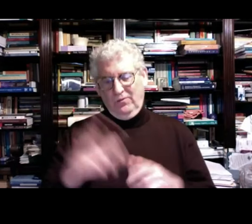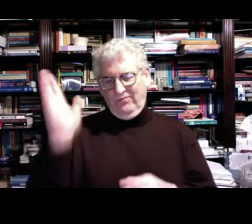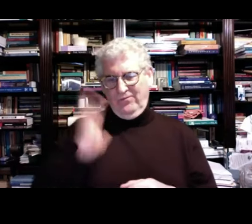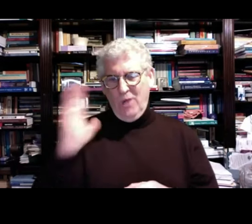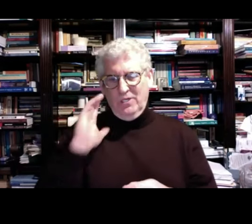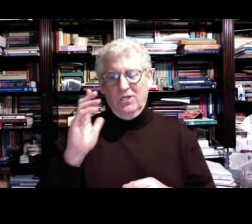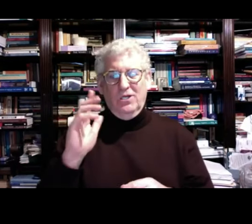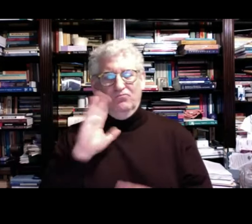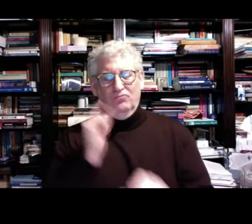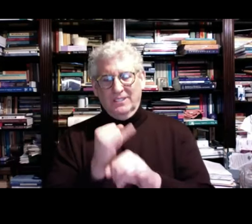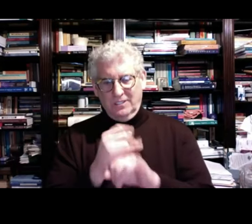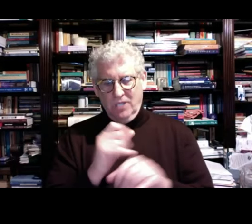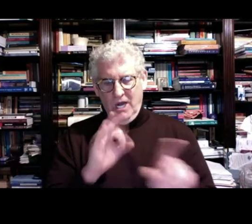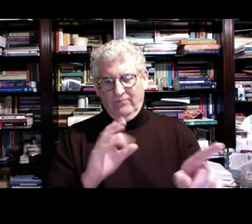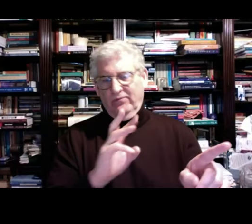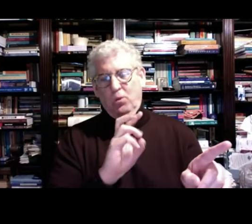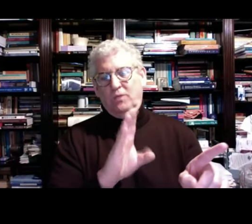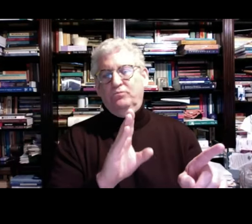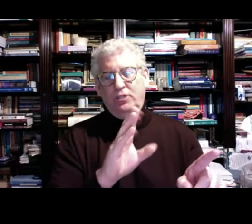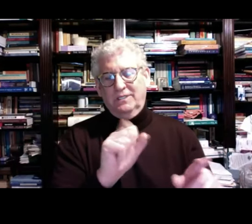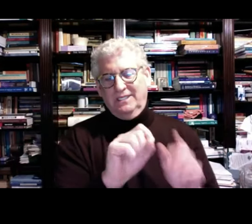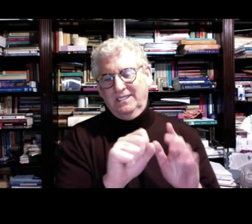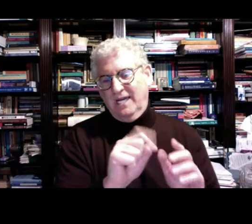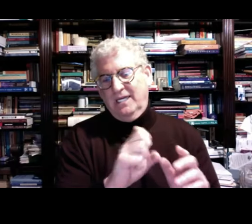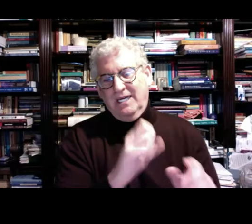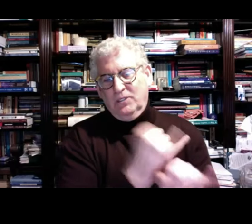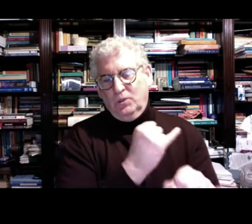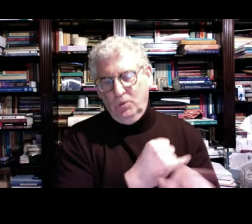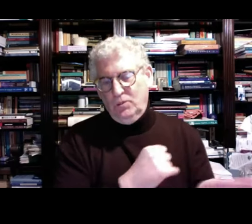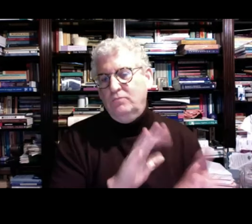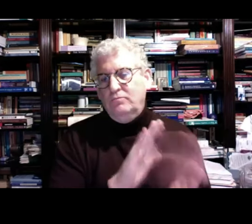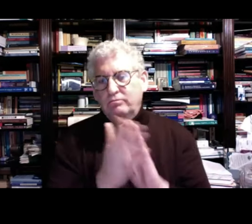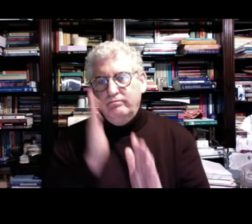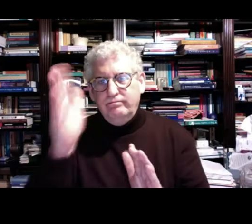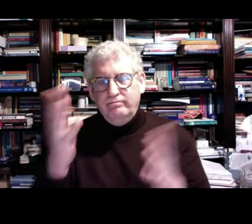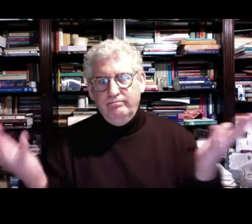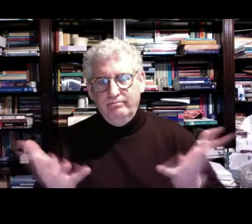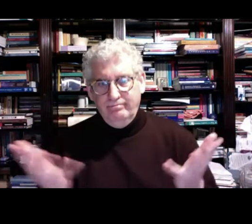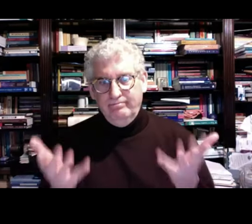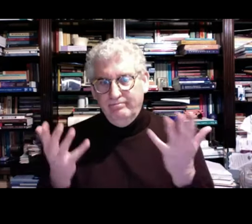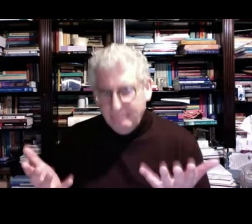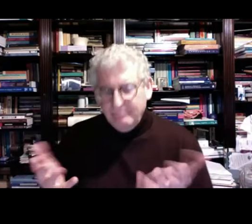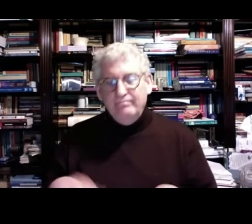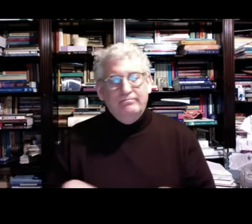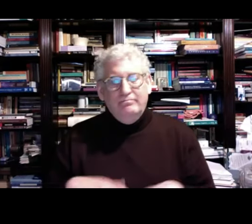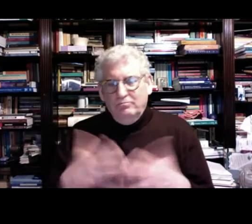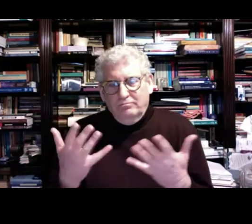we can focus on what's happening with former residents of Willowbrook, how they transitioned out of the